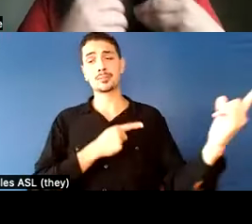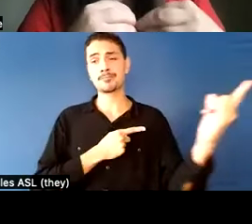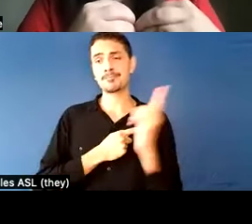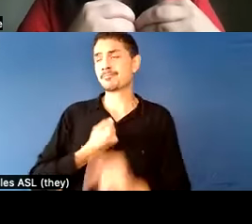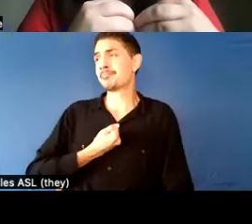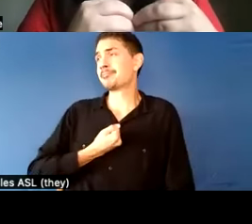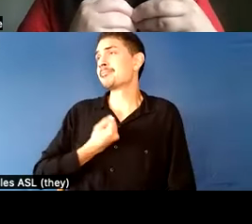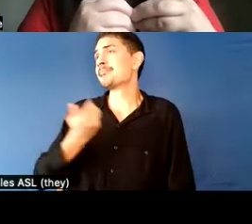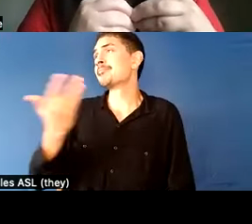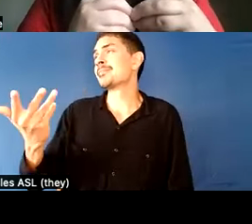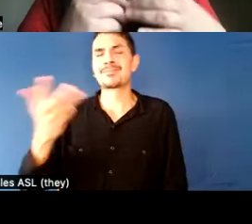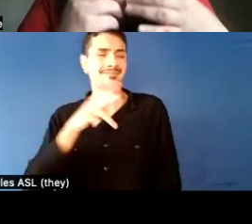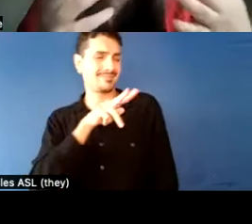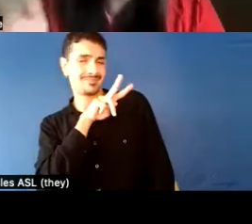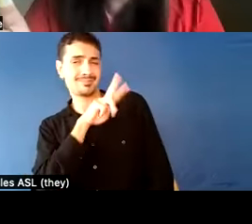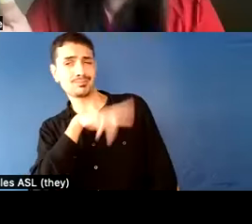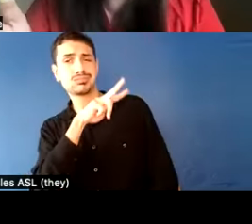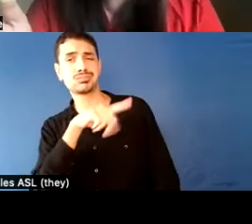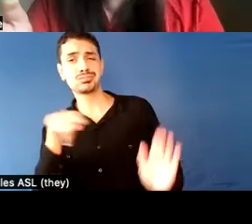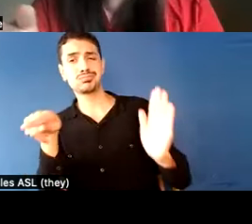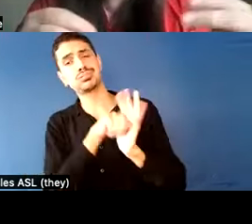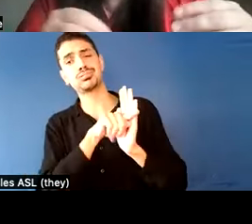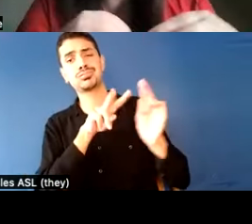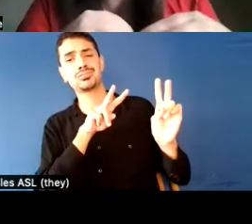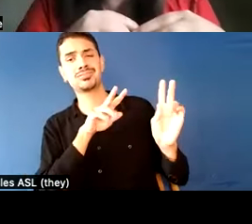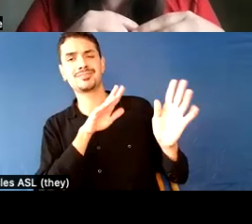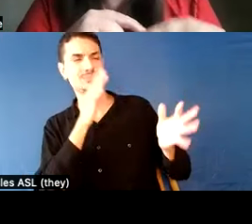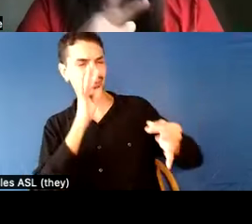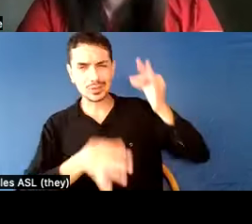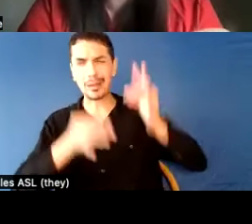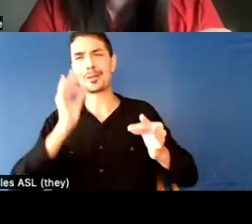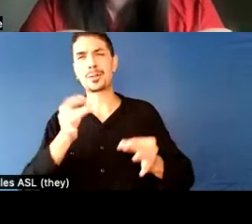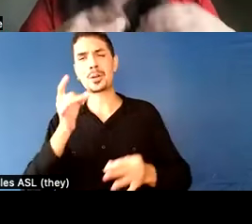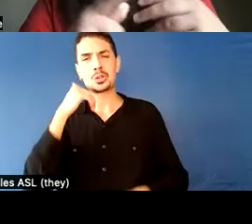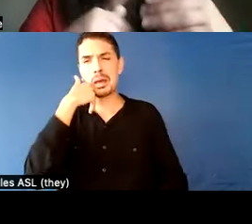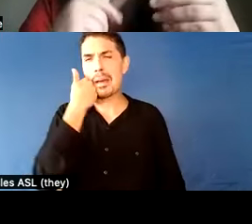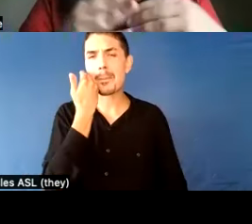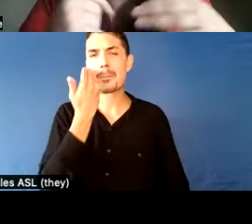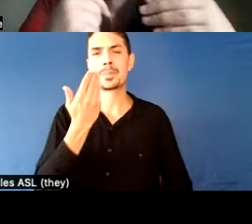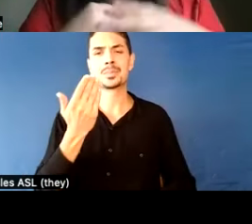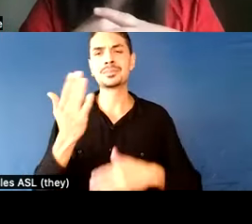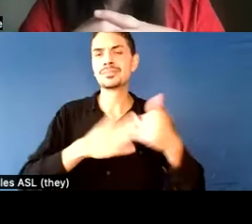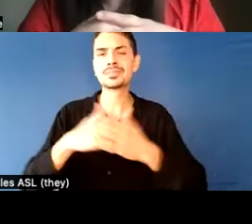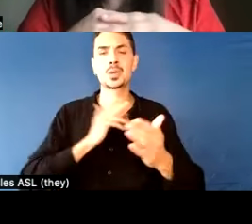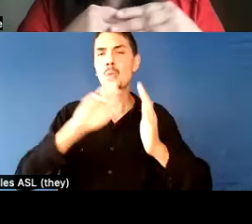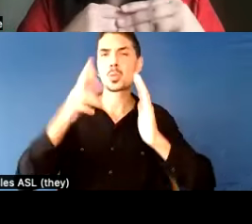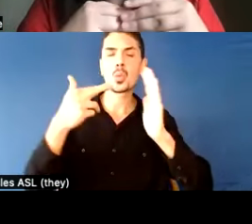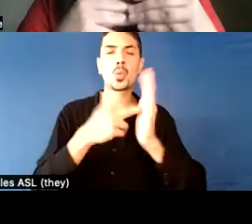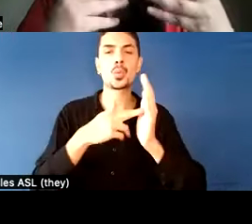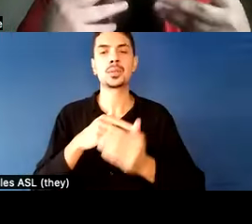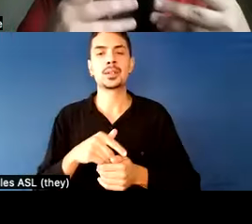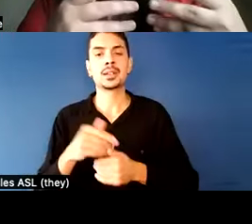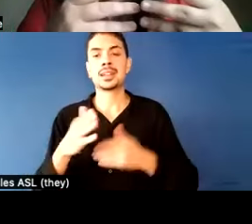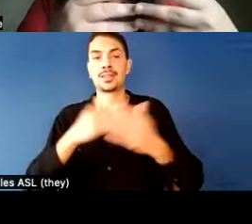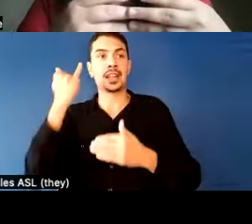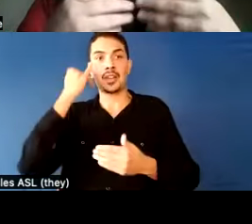about our roles as community members within that response, even if we don't have, you know, a paid position or work for this or that.